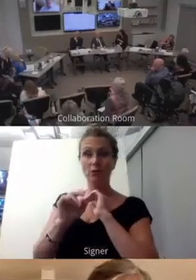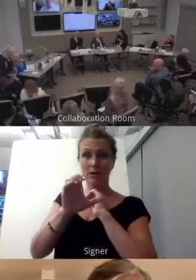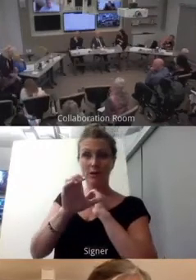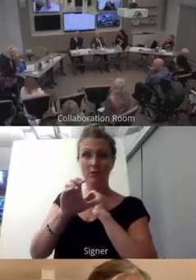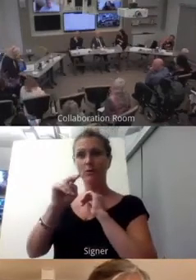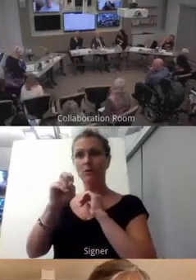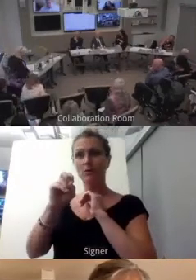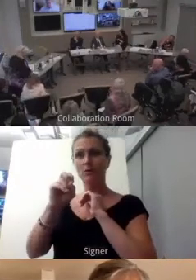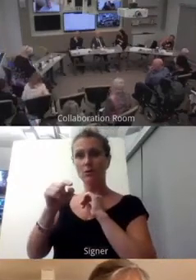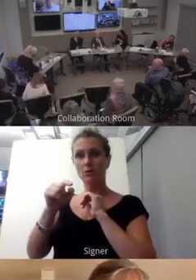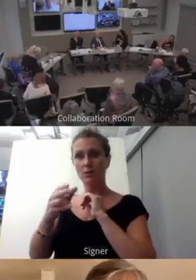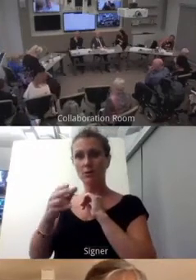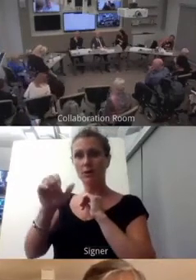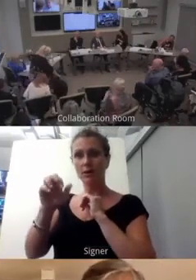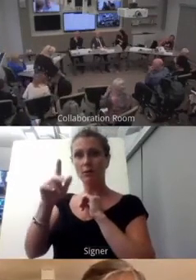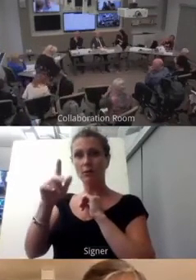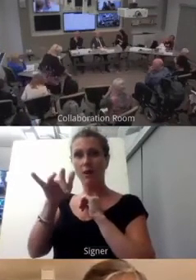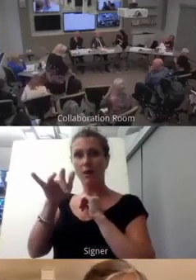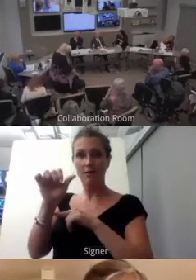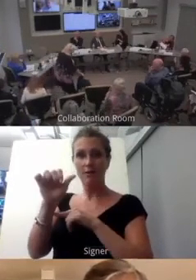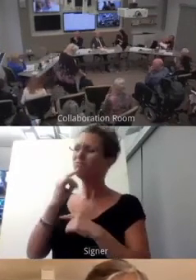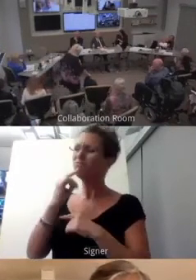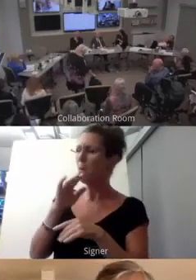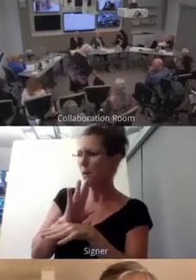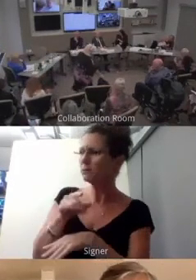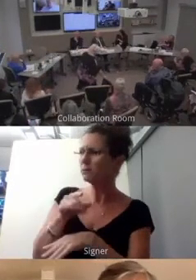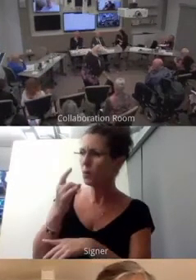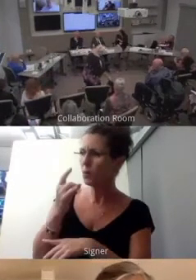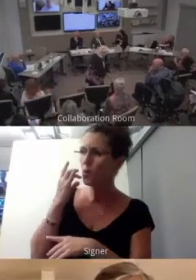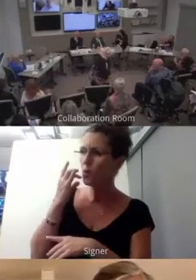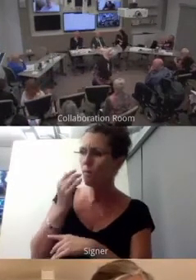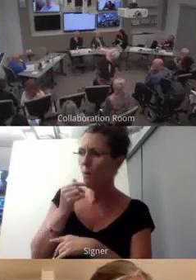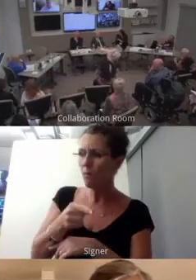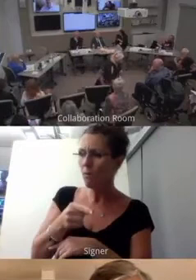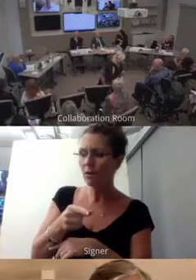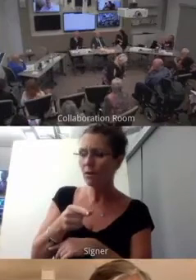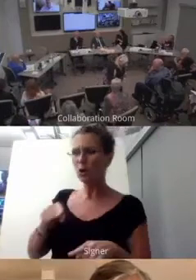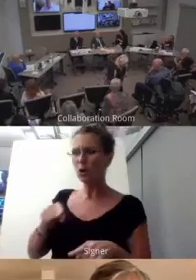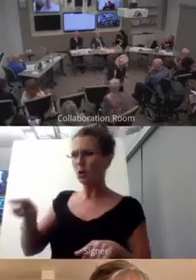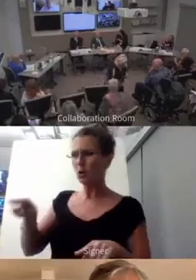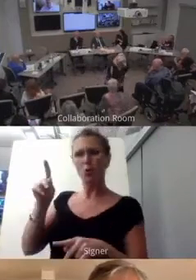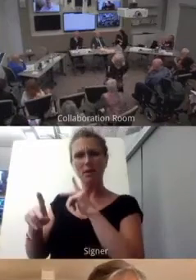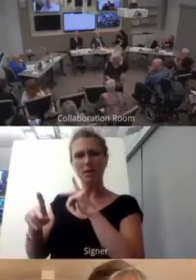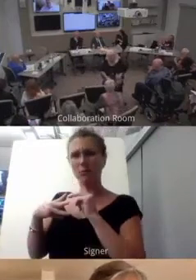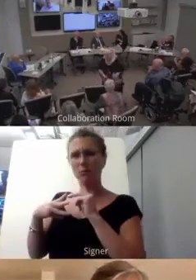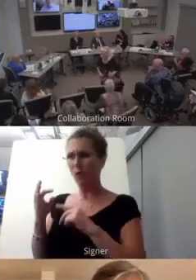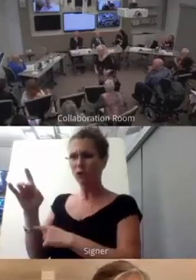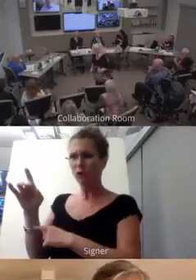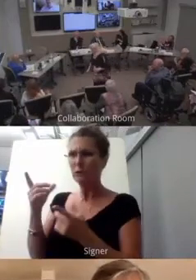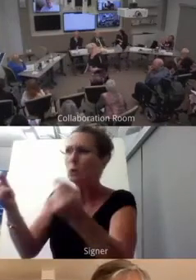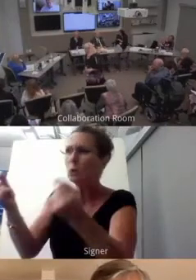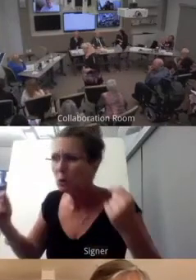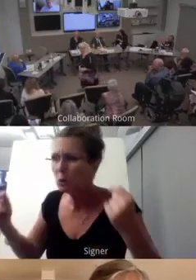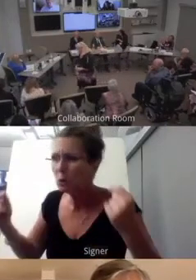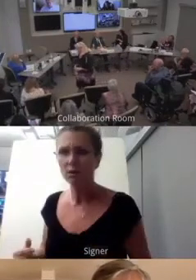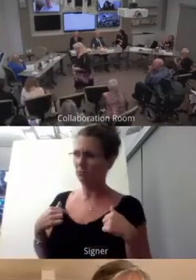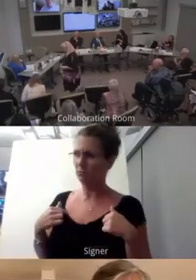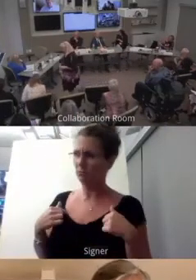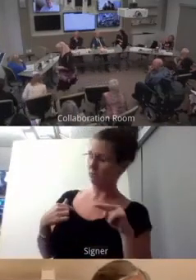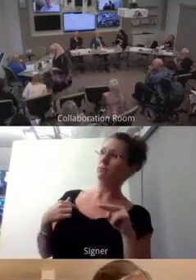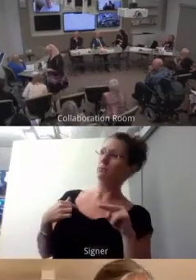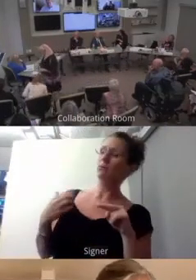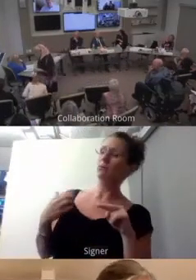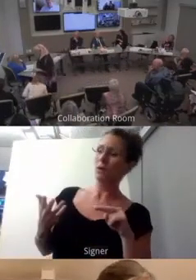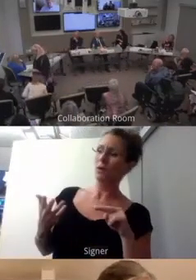said, "What did you people in Washington do?" And we said, "What are you talking about?" He said, "Well, a wheelchair user came to my hotel last night and said there was a